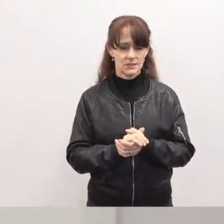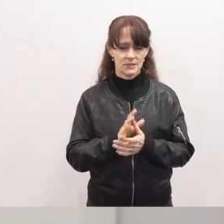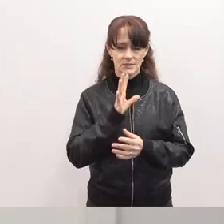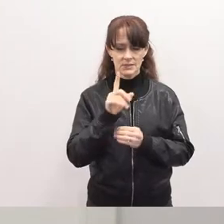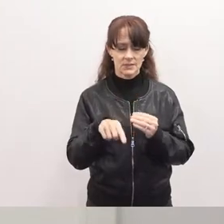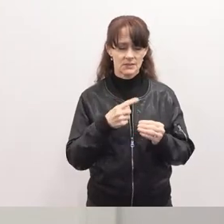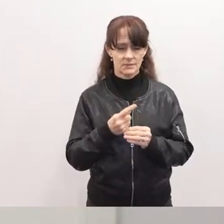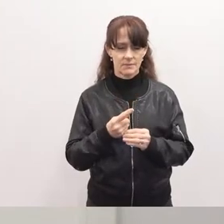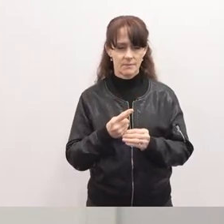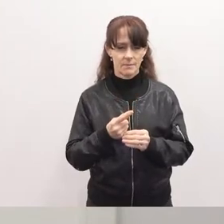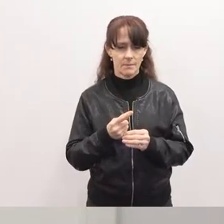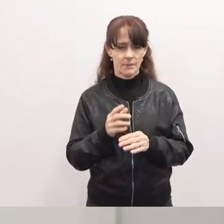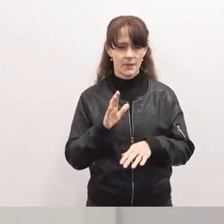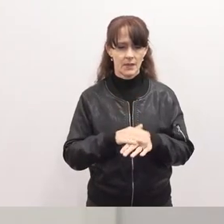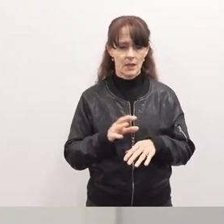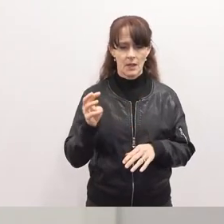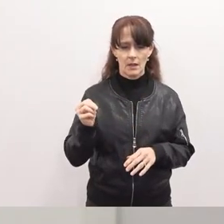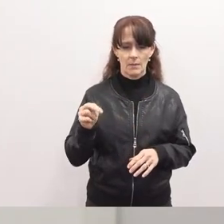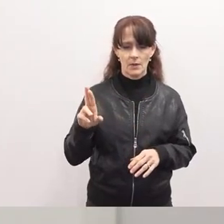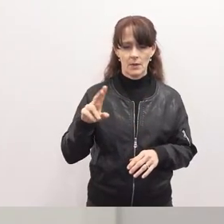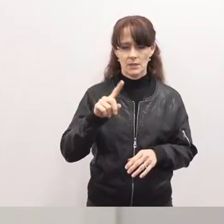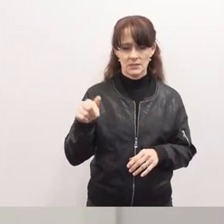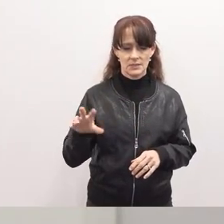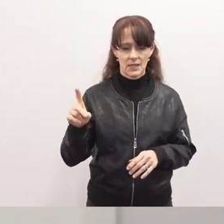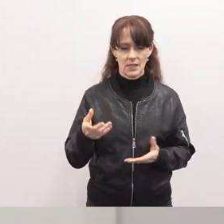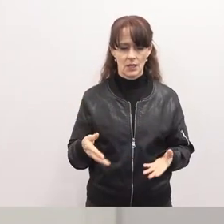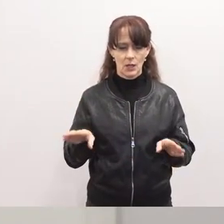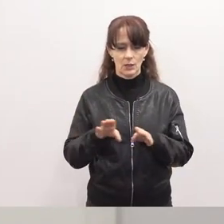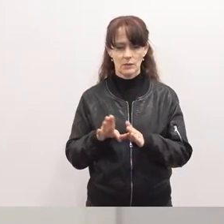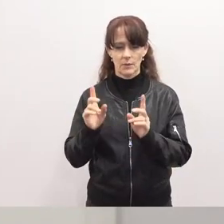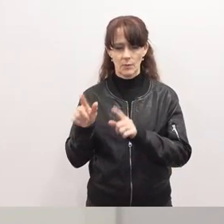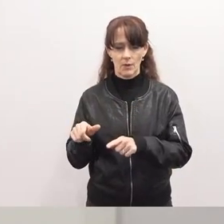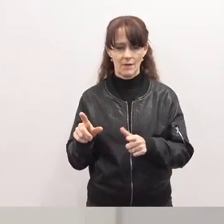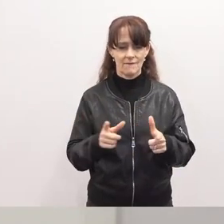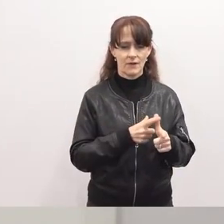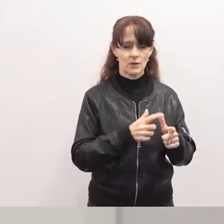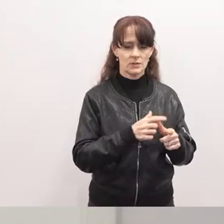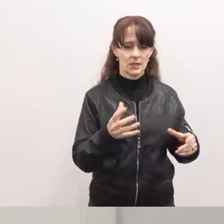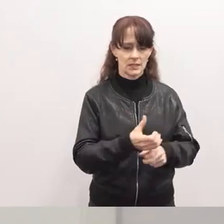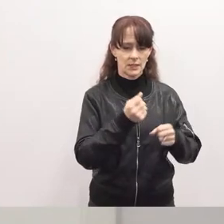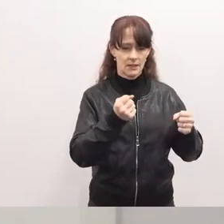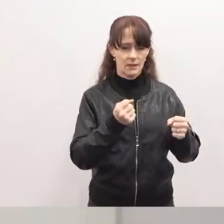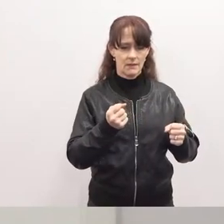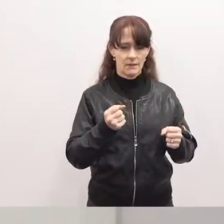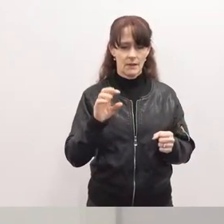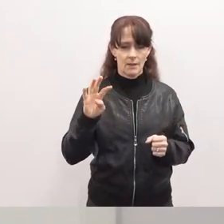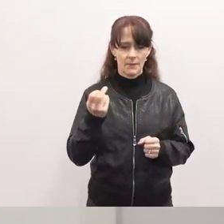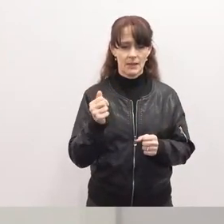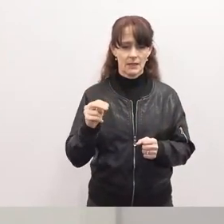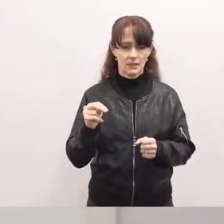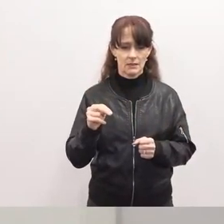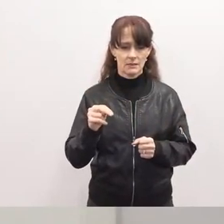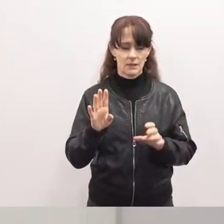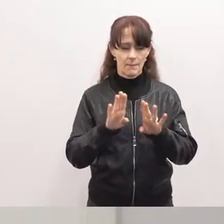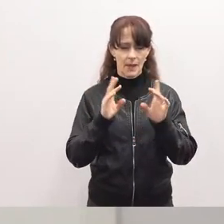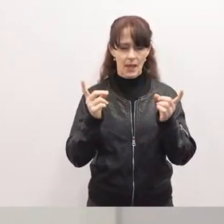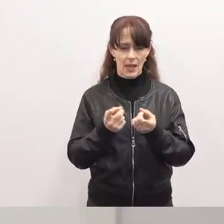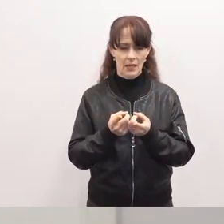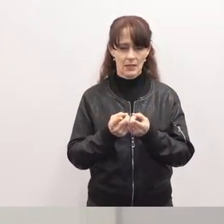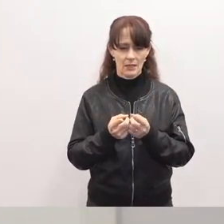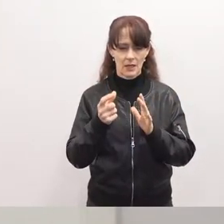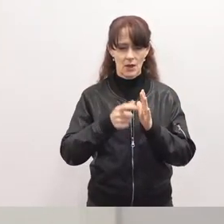going to call Mr. Zaid. He'll close my report tonight. So the first thing is I want to celebrate Milliken's Marching Band, who, in